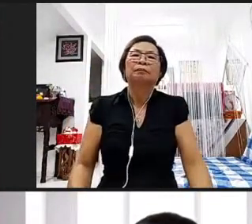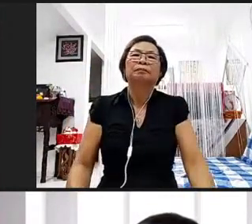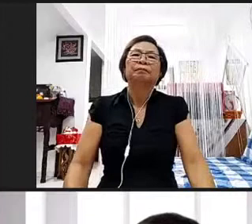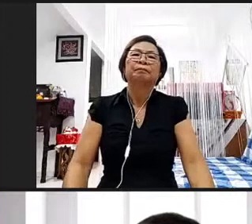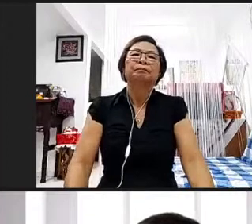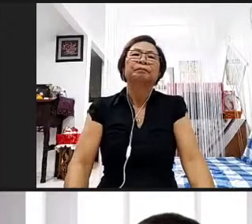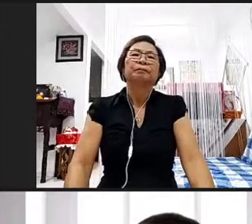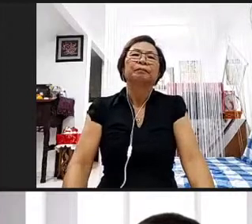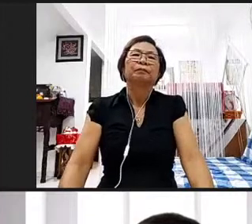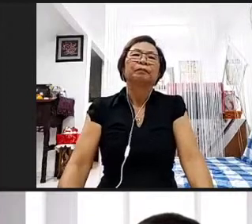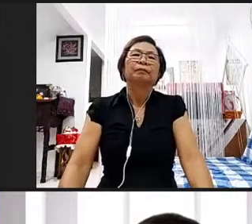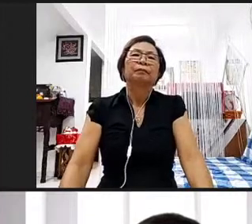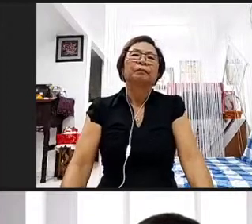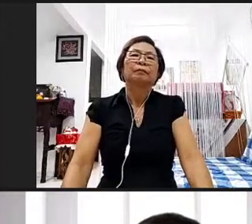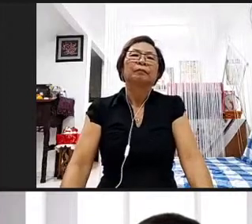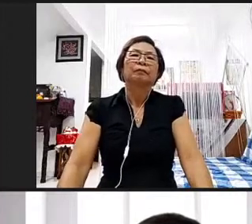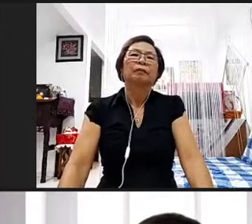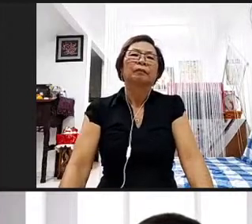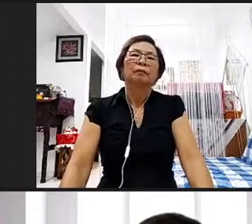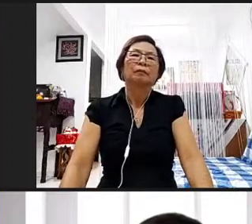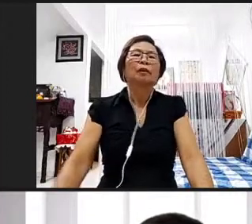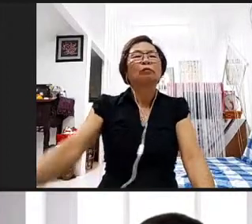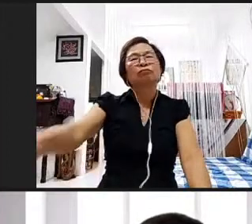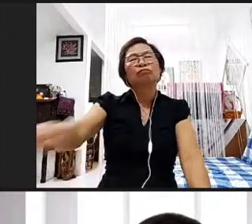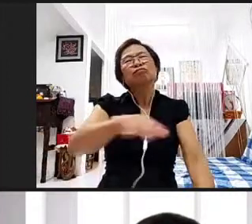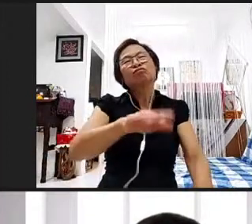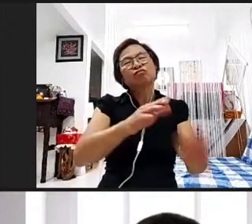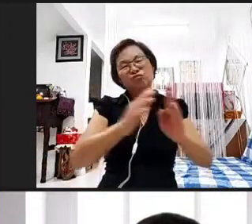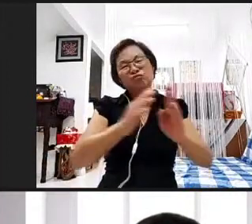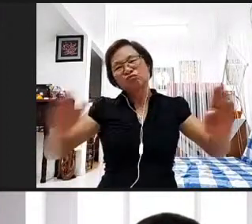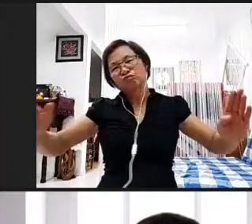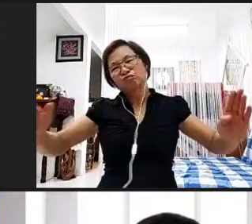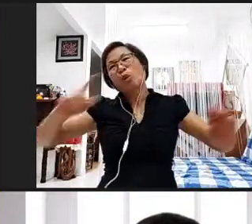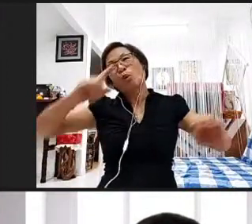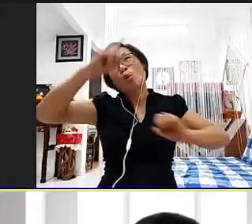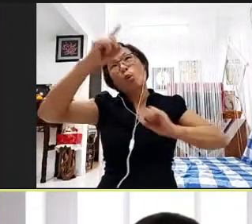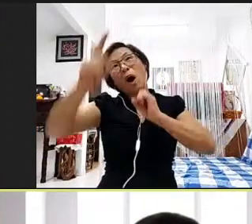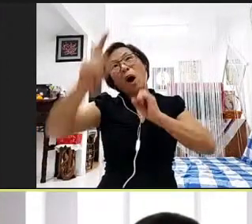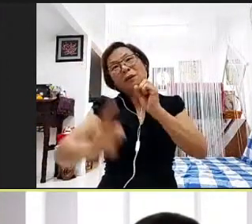And over 1 year, the